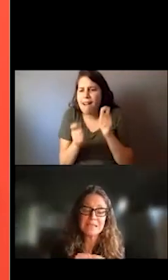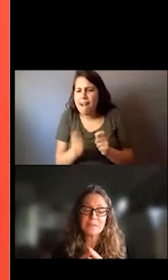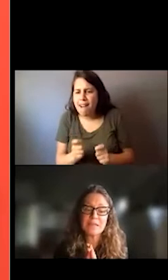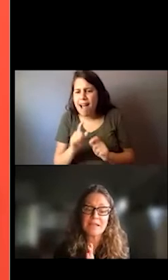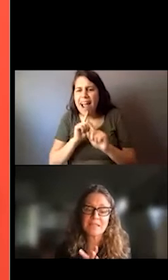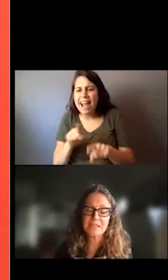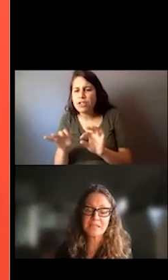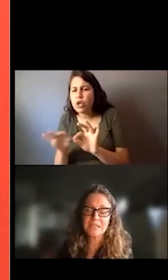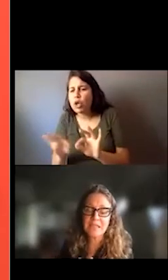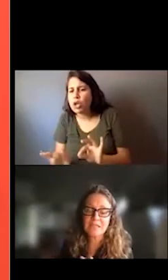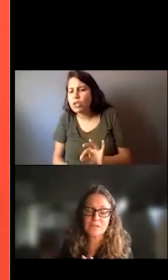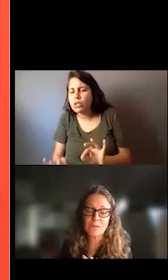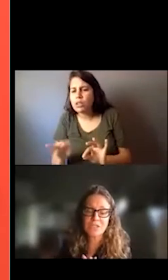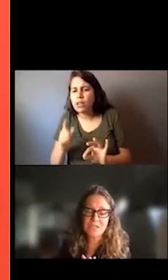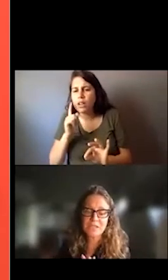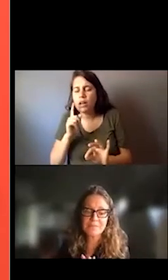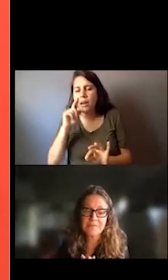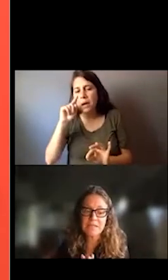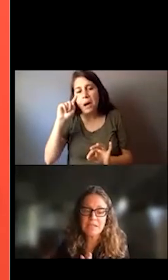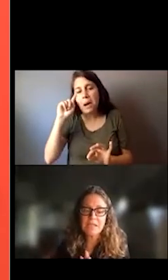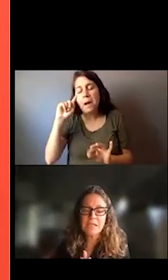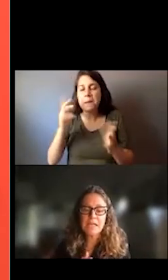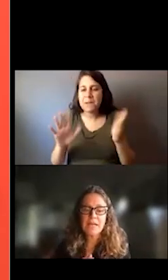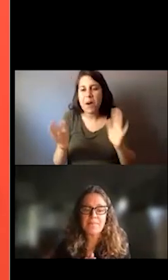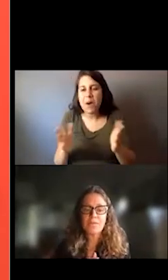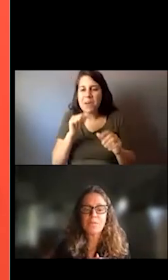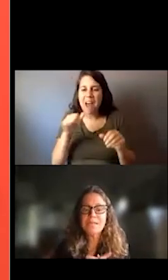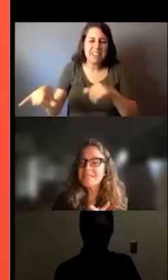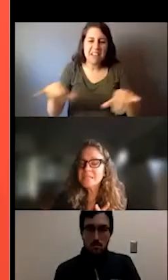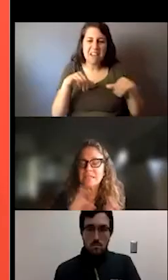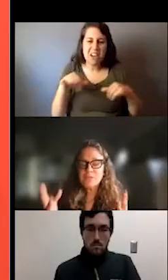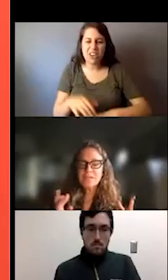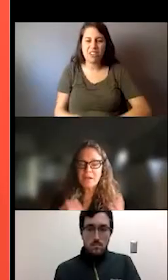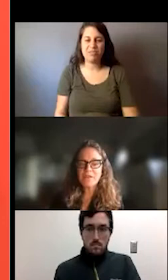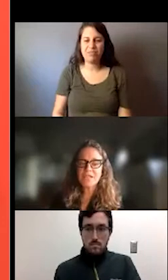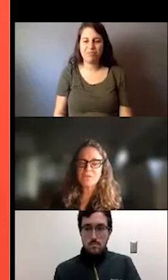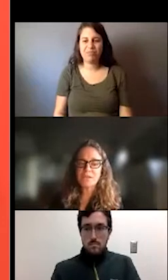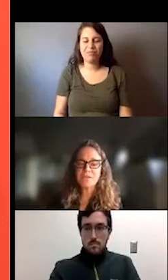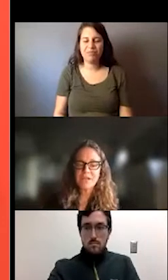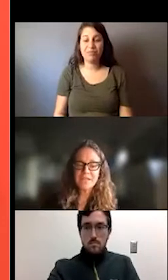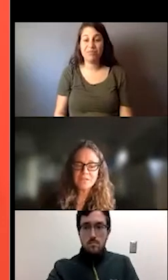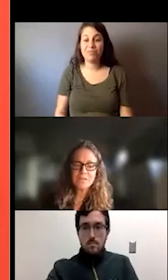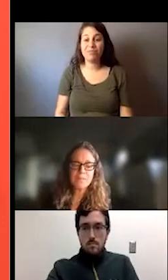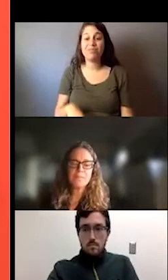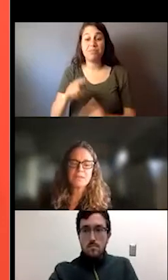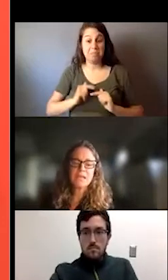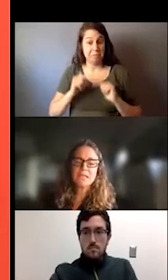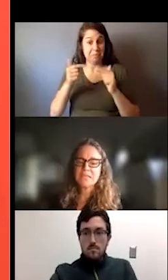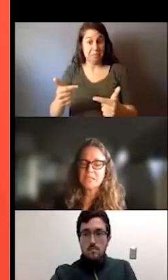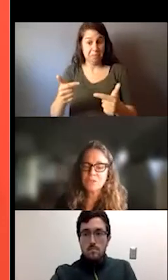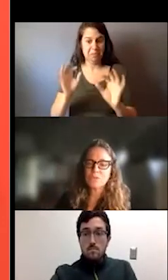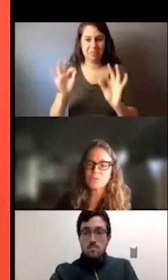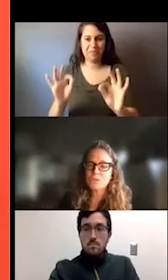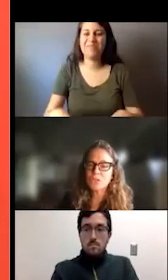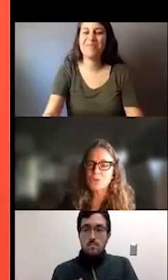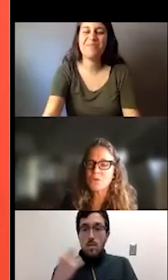items in select questions. The reasons for these modifications really vary. So some people say